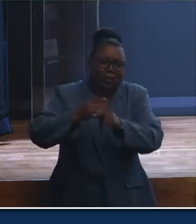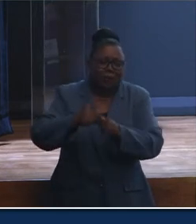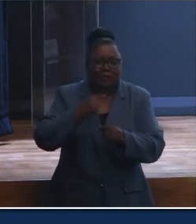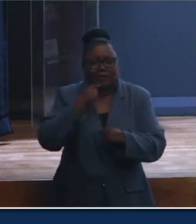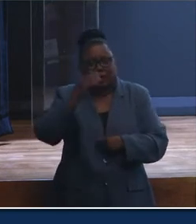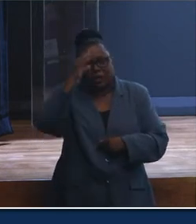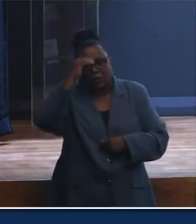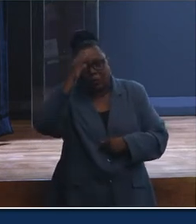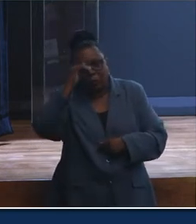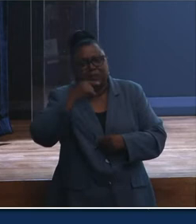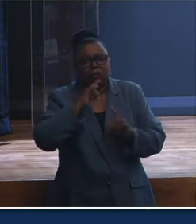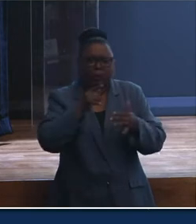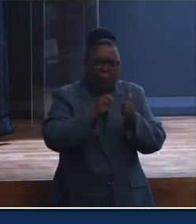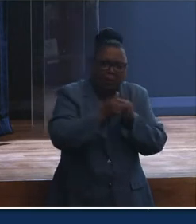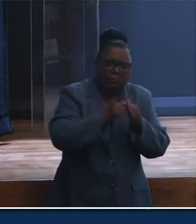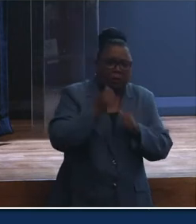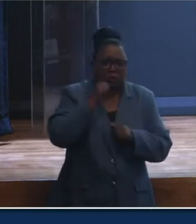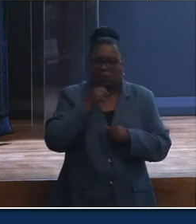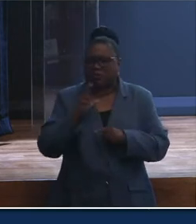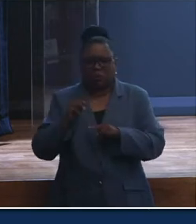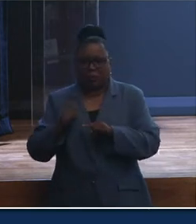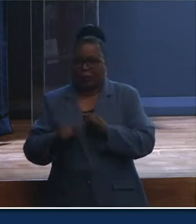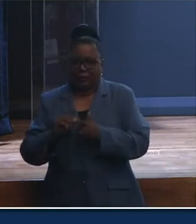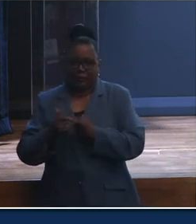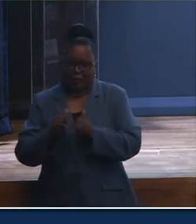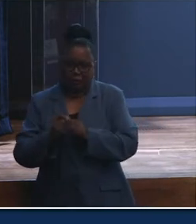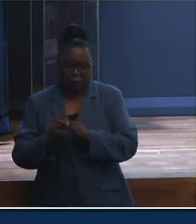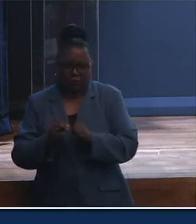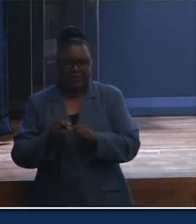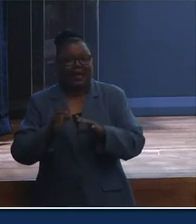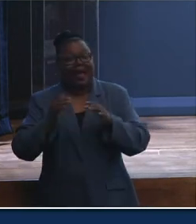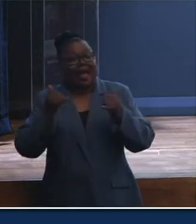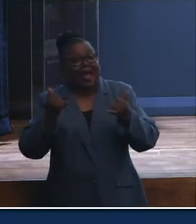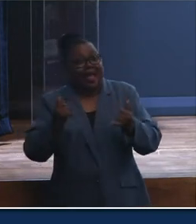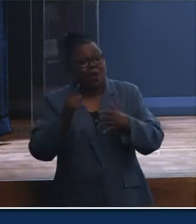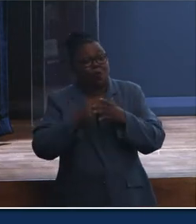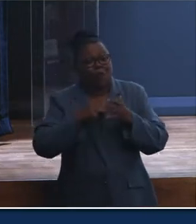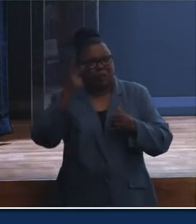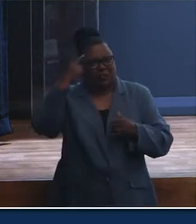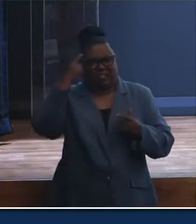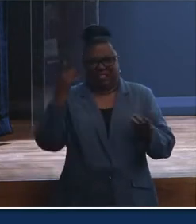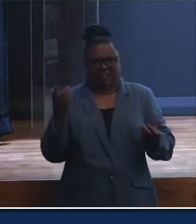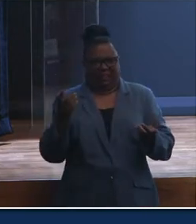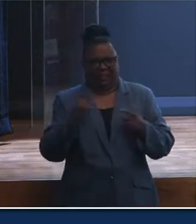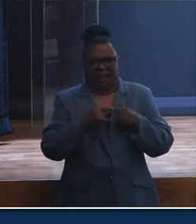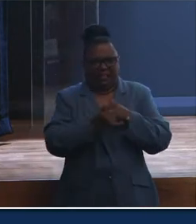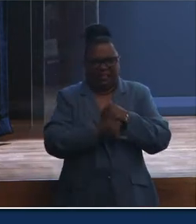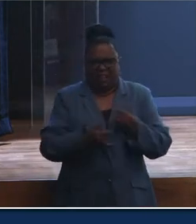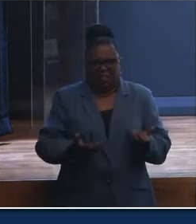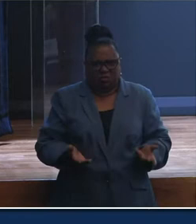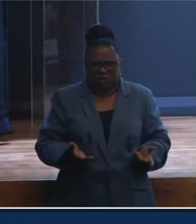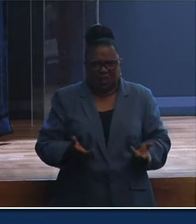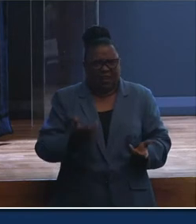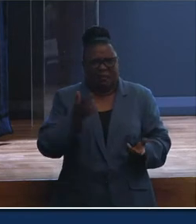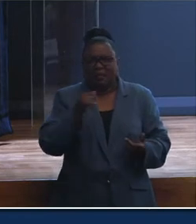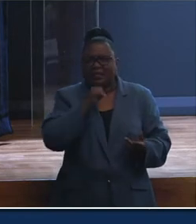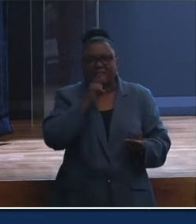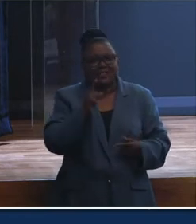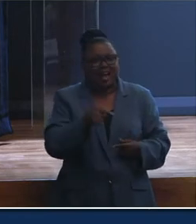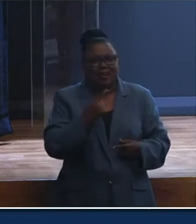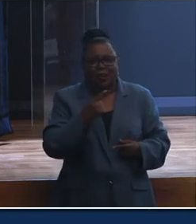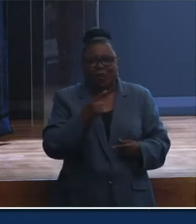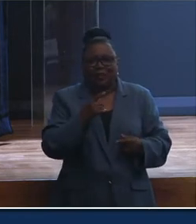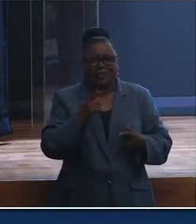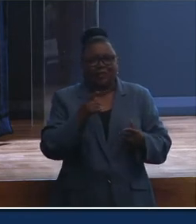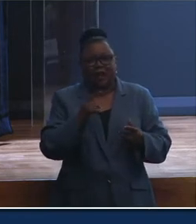telling boys they could play sports and girls, no, you can't play sports. And what were we thinking as a country? Because not only